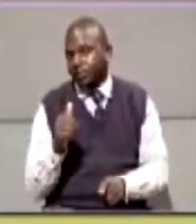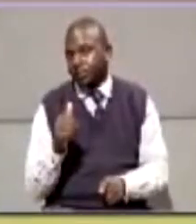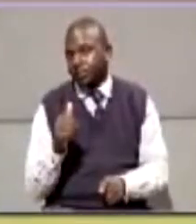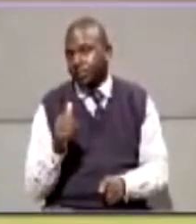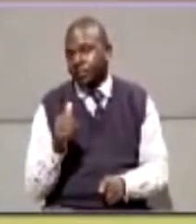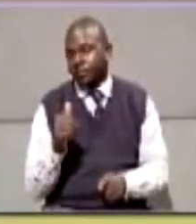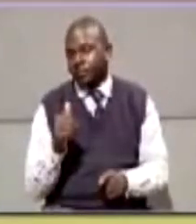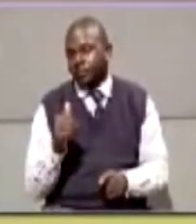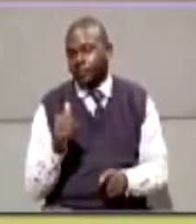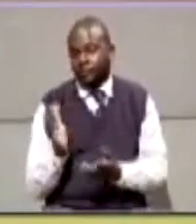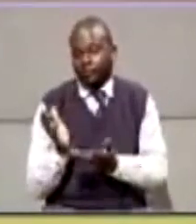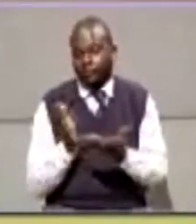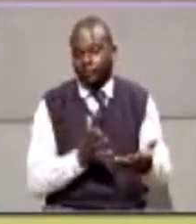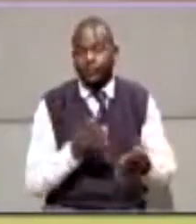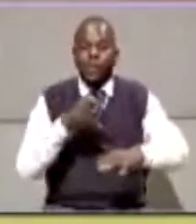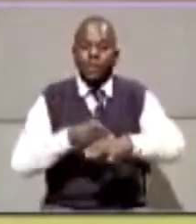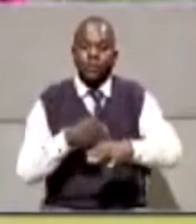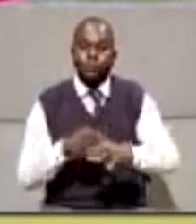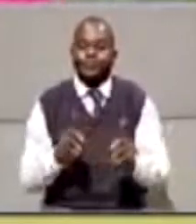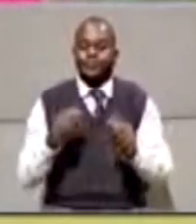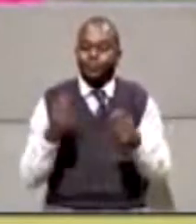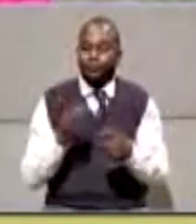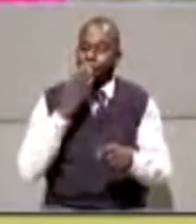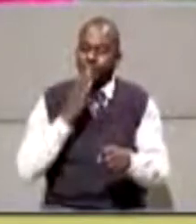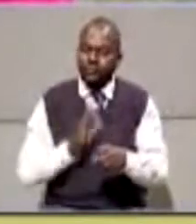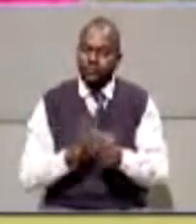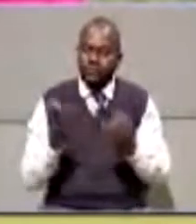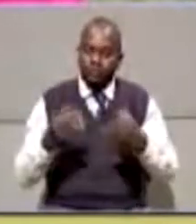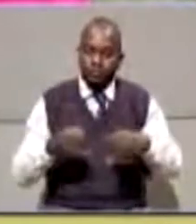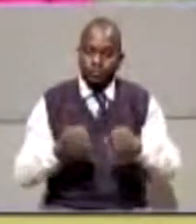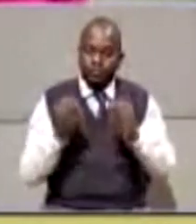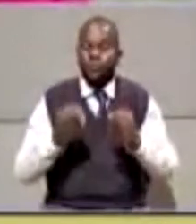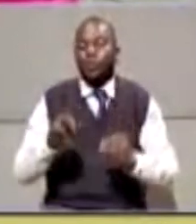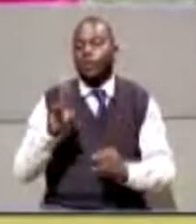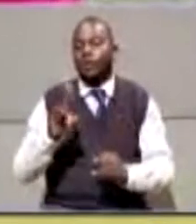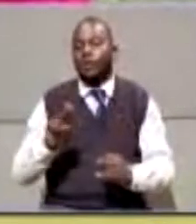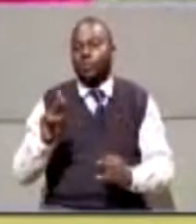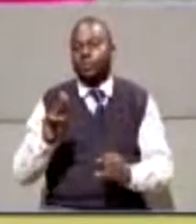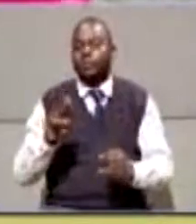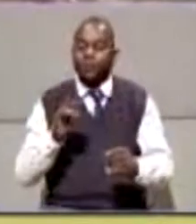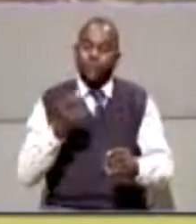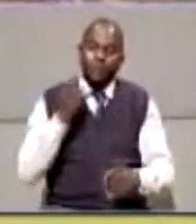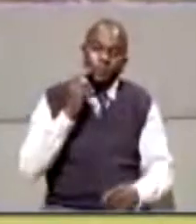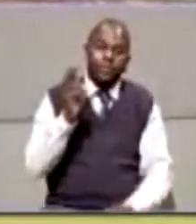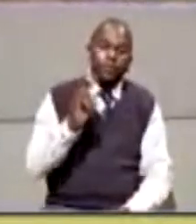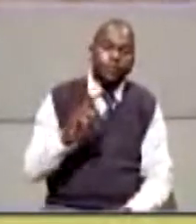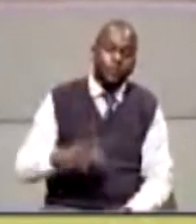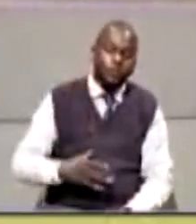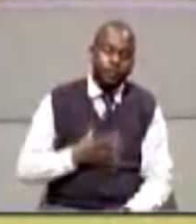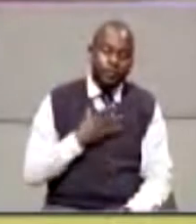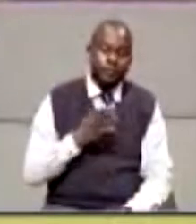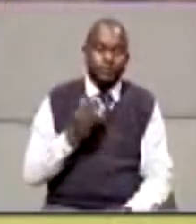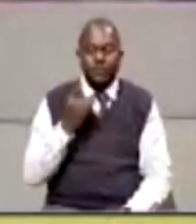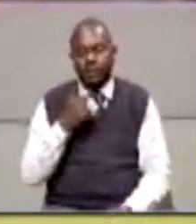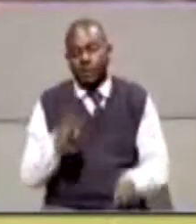are being delivered in time. A team from the Manifesto Implementation Unit of State House, who were on an oversight visit to Lango sub-region,